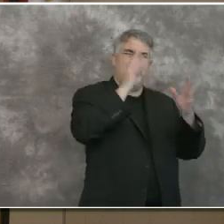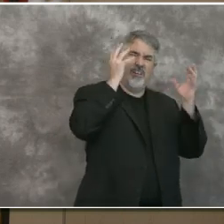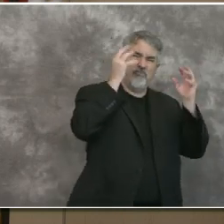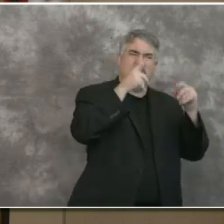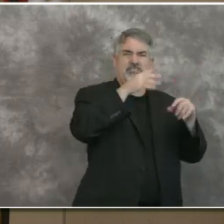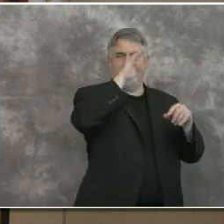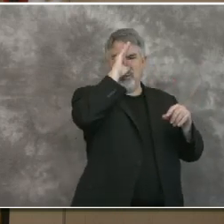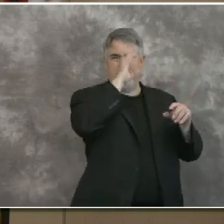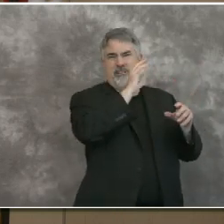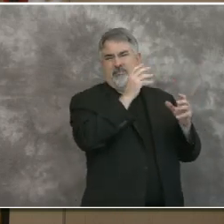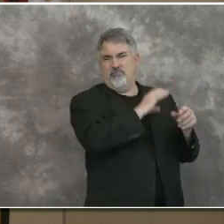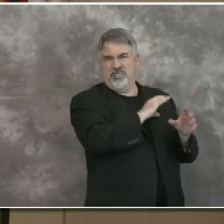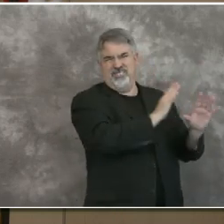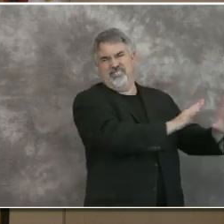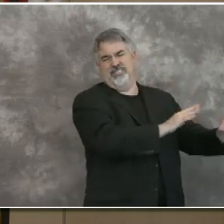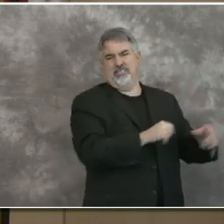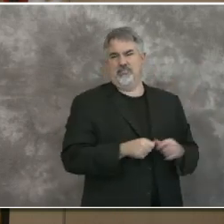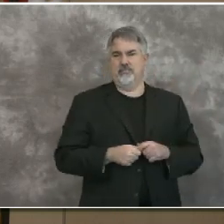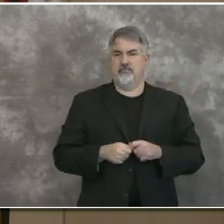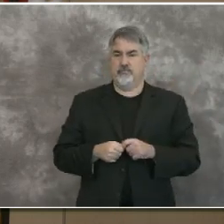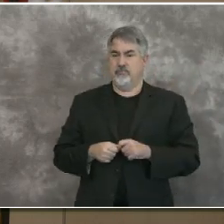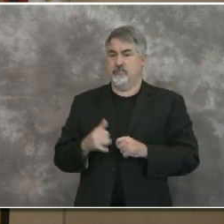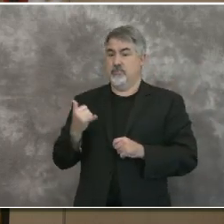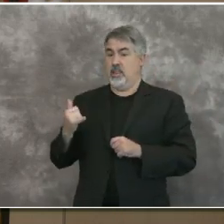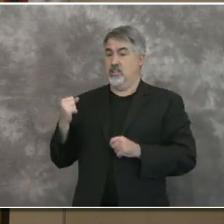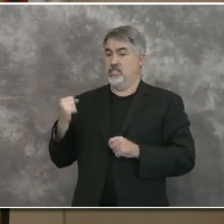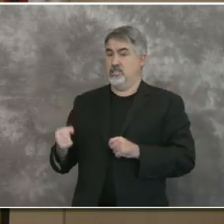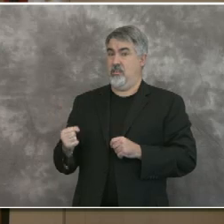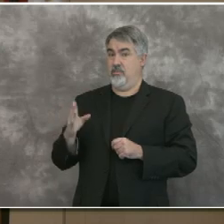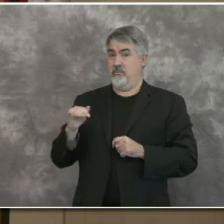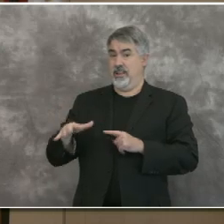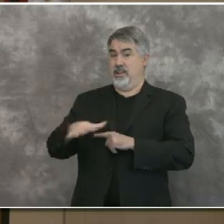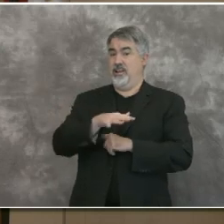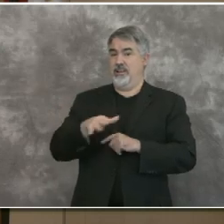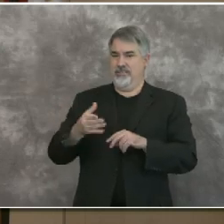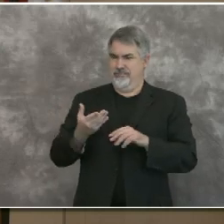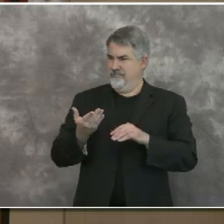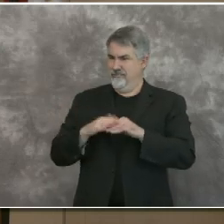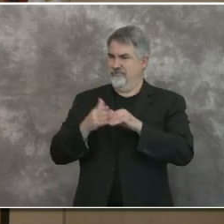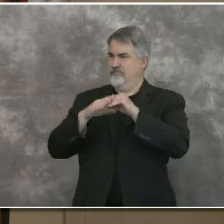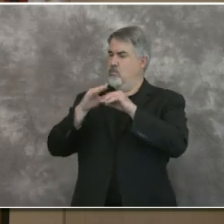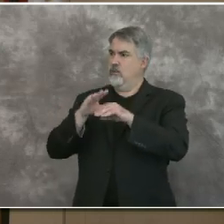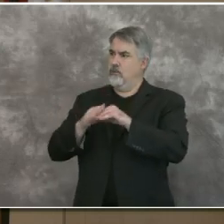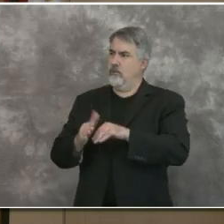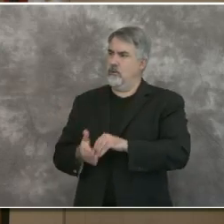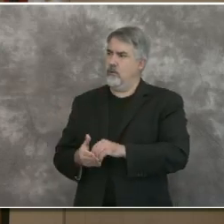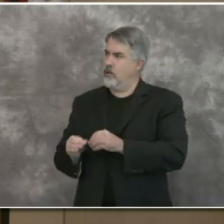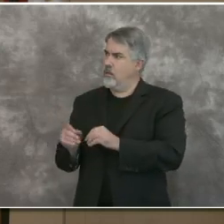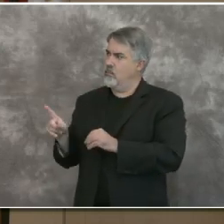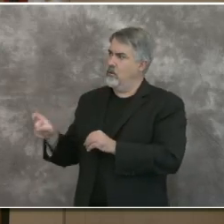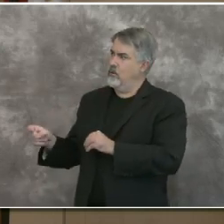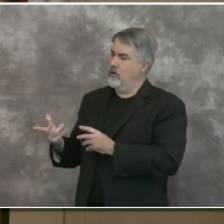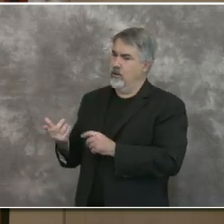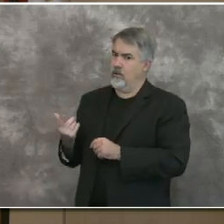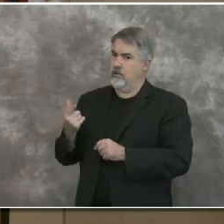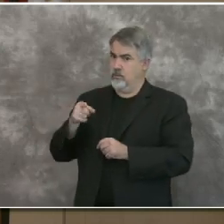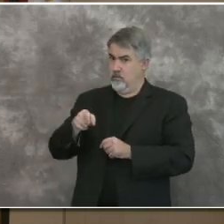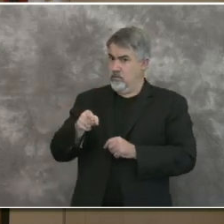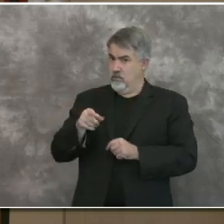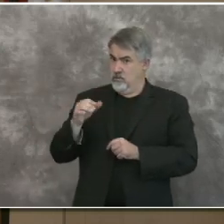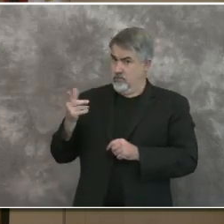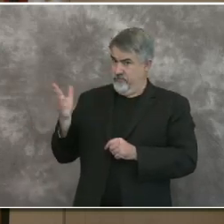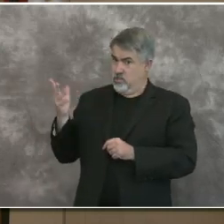or decreasing in the South Bay? And has the county heard of any additional assistance coming as requested from the federal